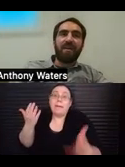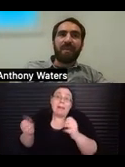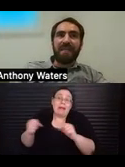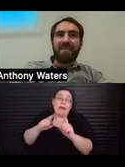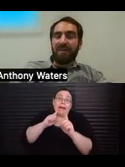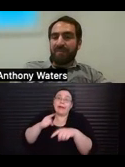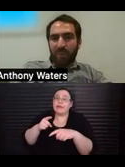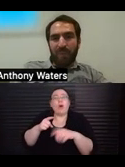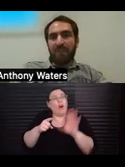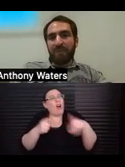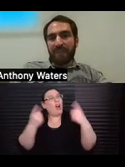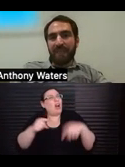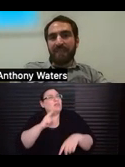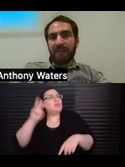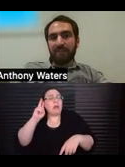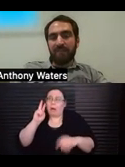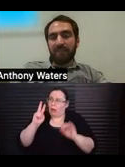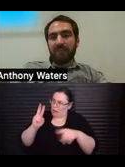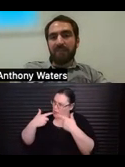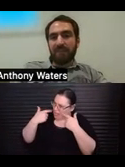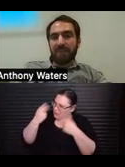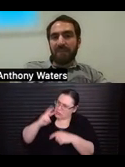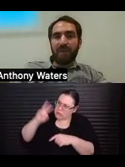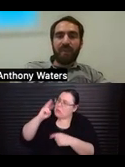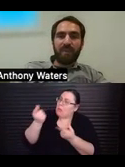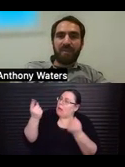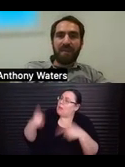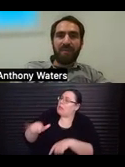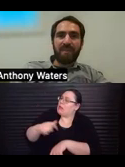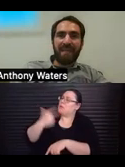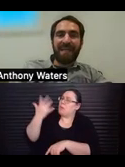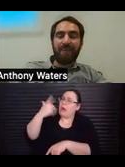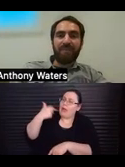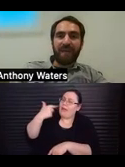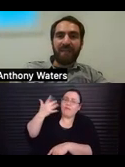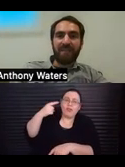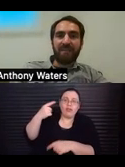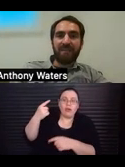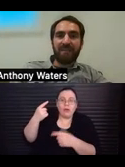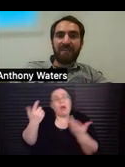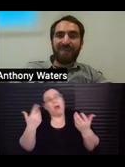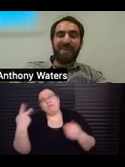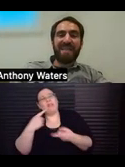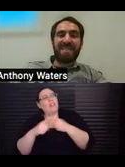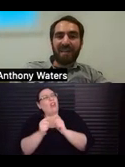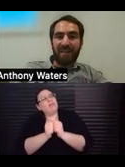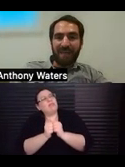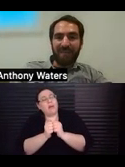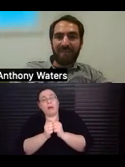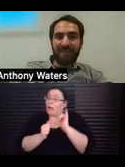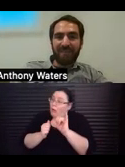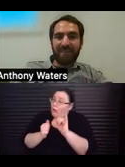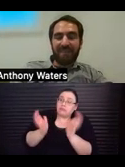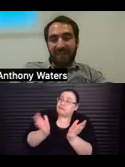a couple of days ago, well, what were you doing at that time? Well, I was hanging out with a friend. What were you guys talking